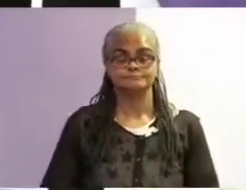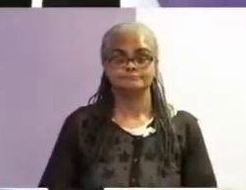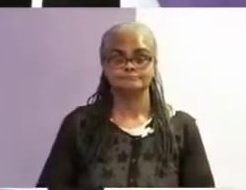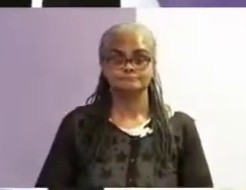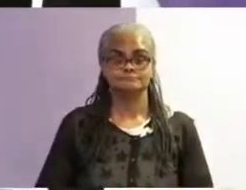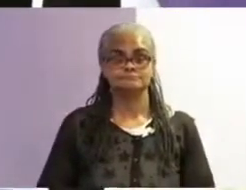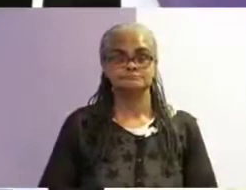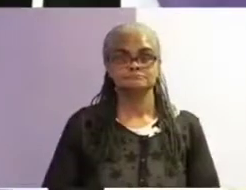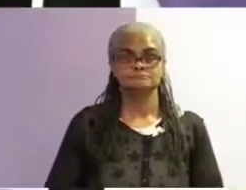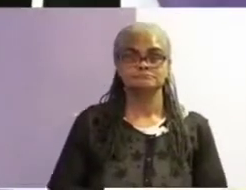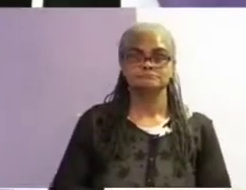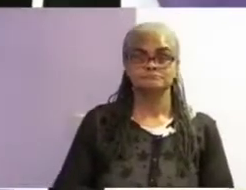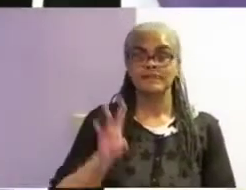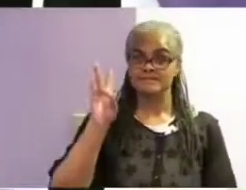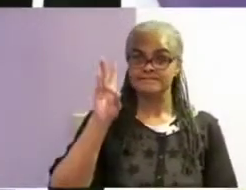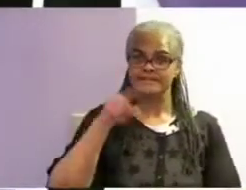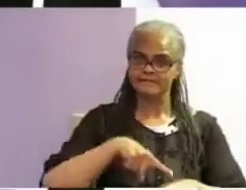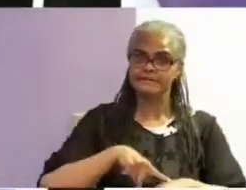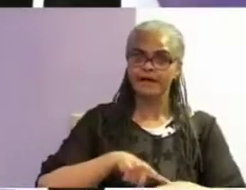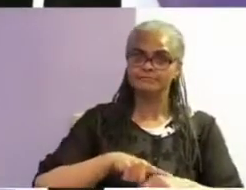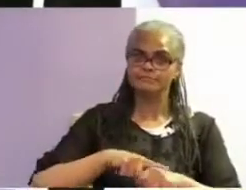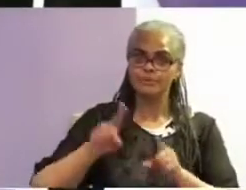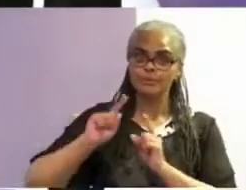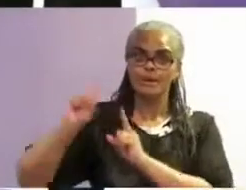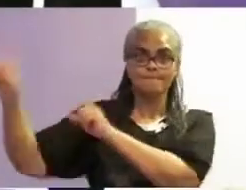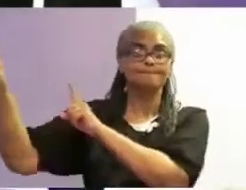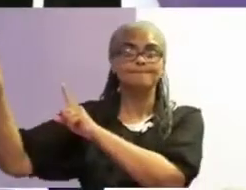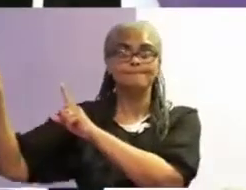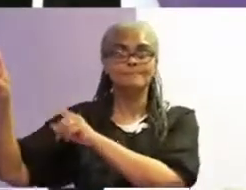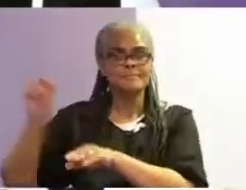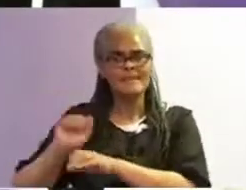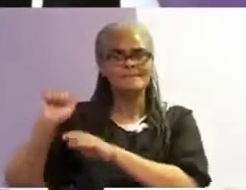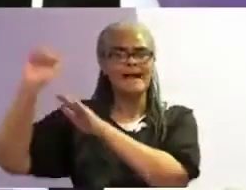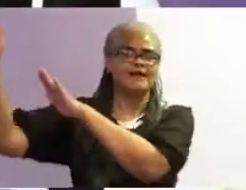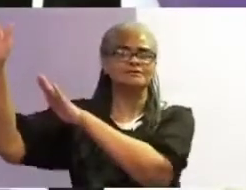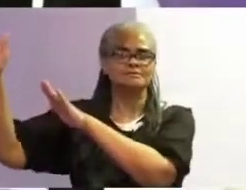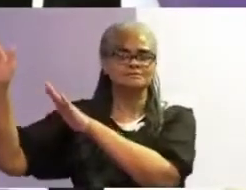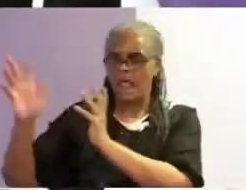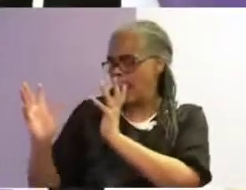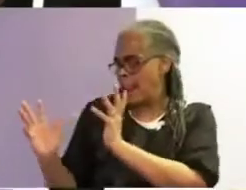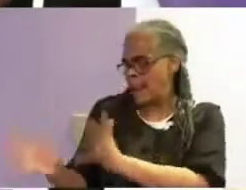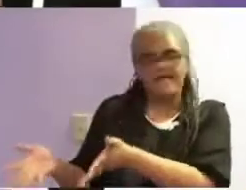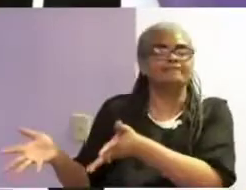servant. Ran seven times. He left him.